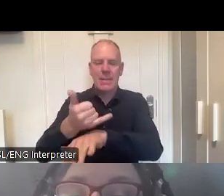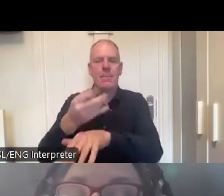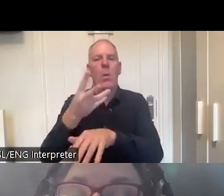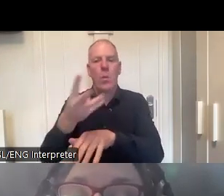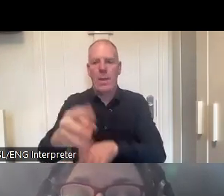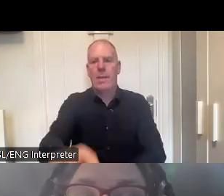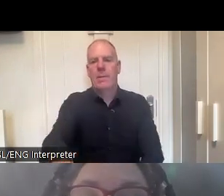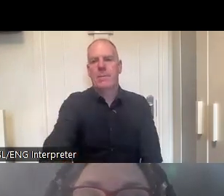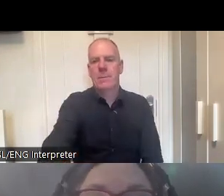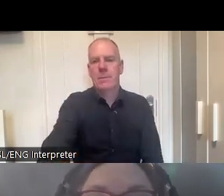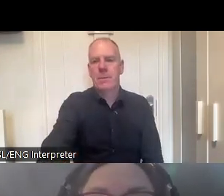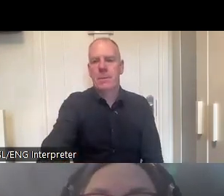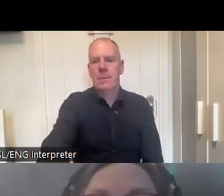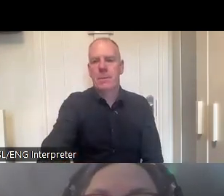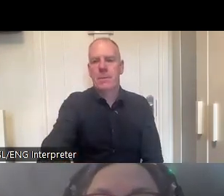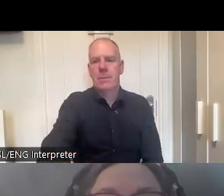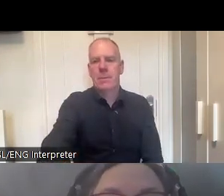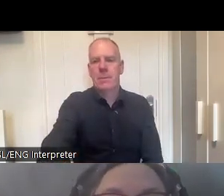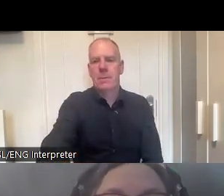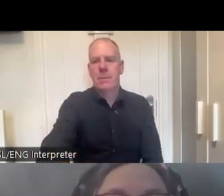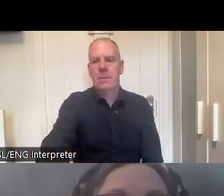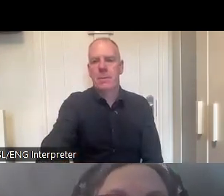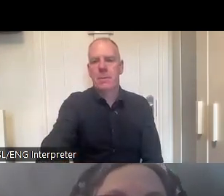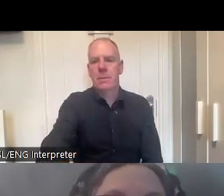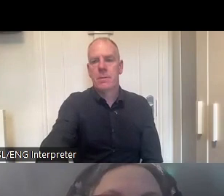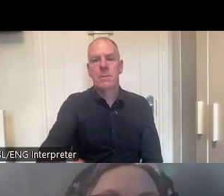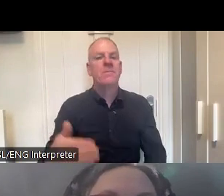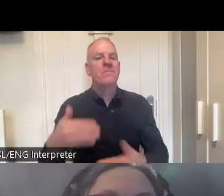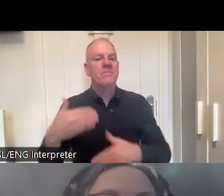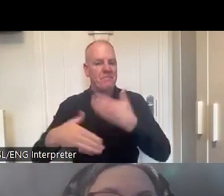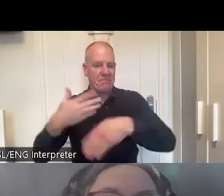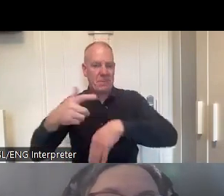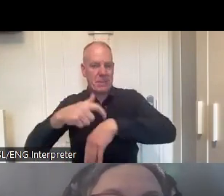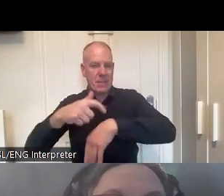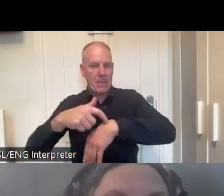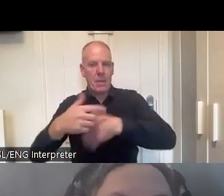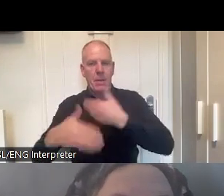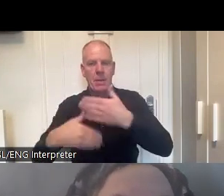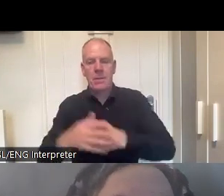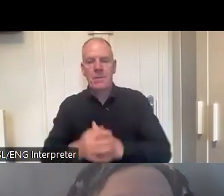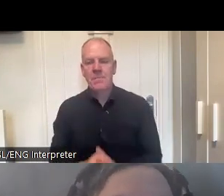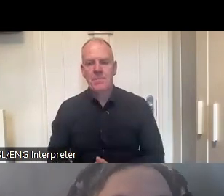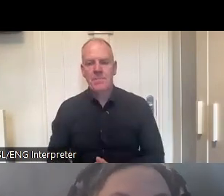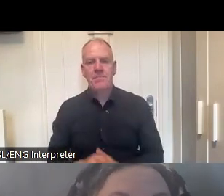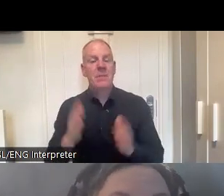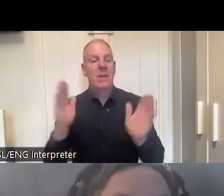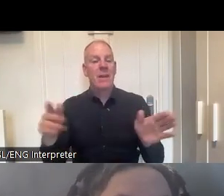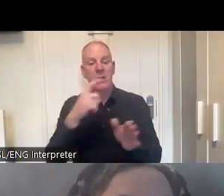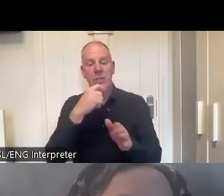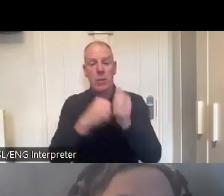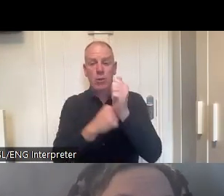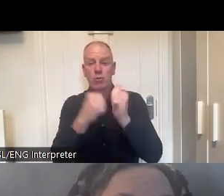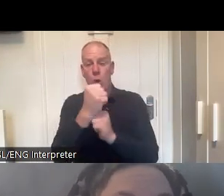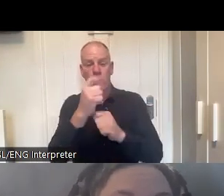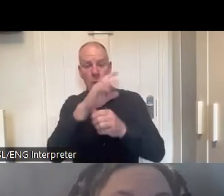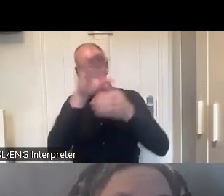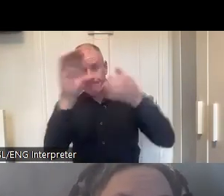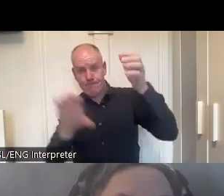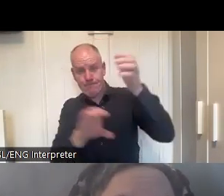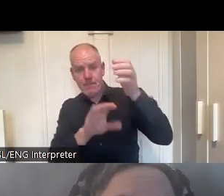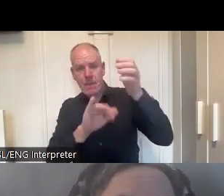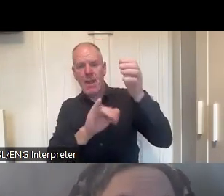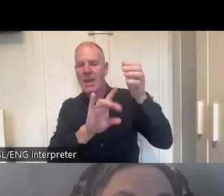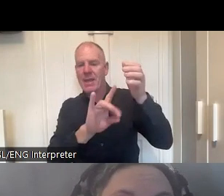up. So I'll keep going in the interest of time. So as I've said, the structure beneath the IHA manager level is